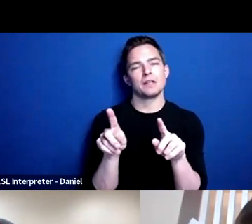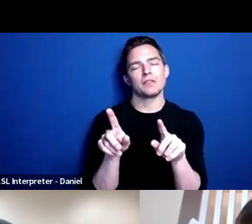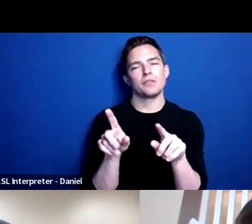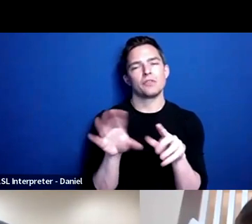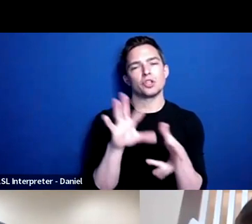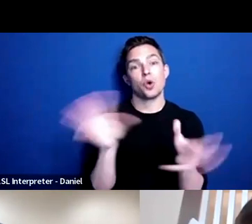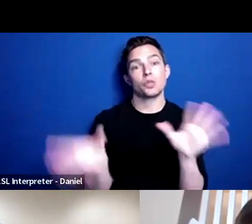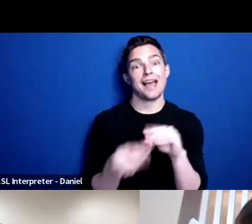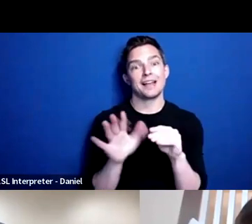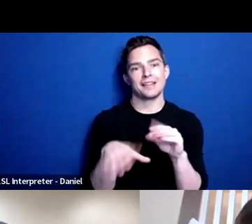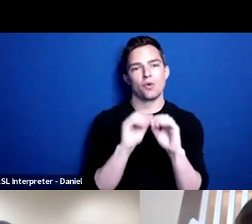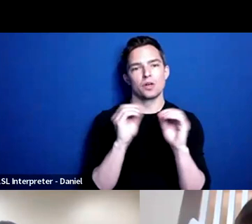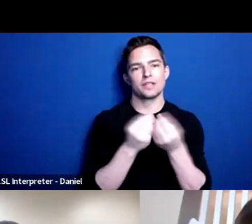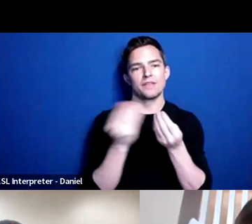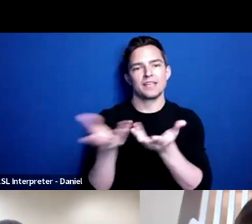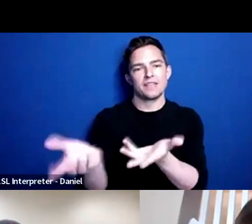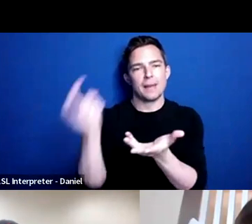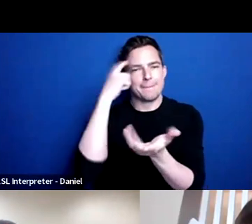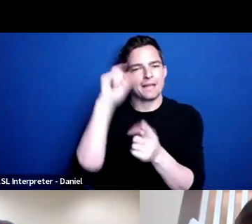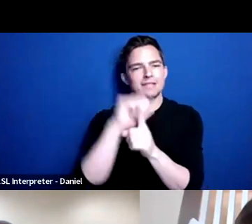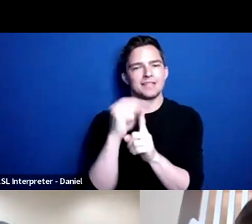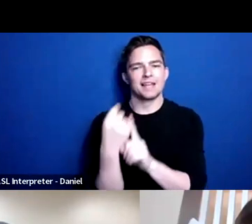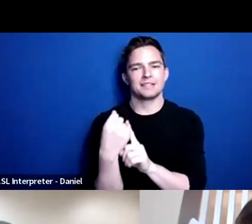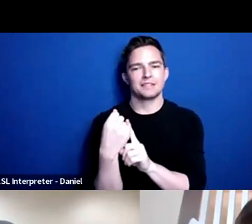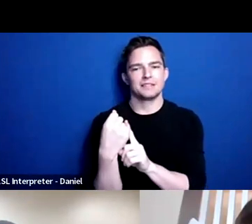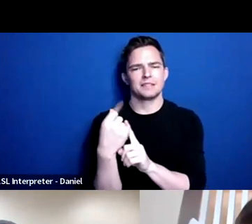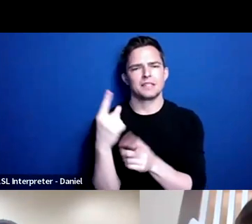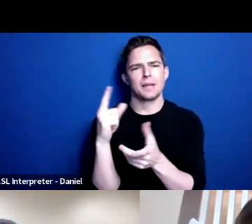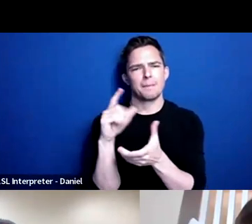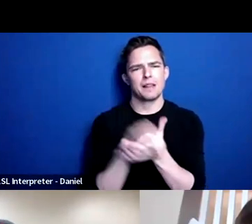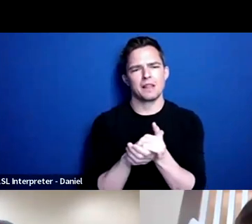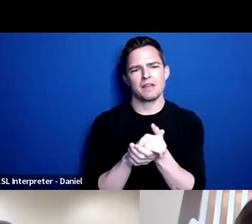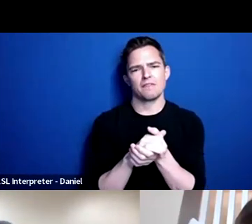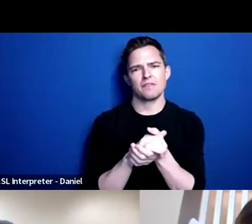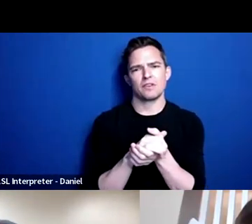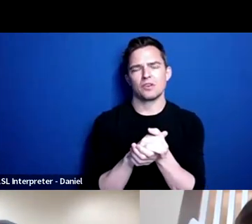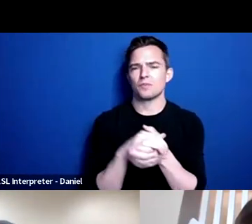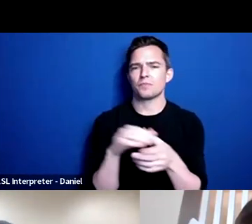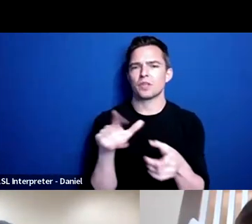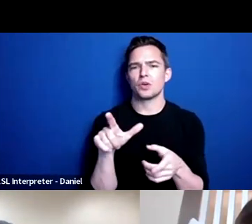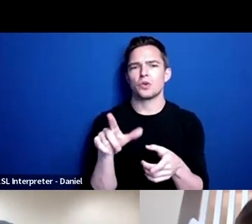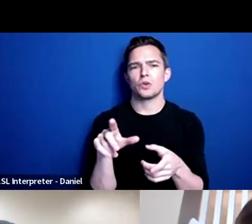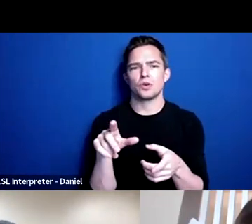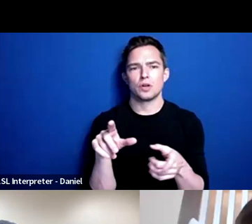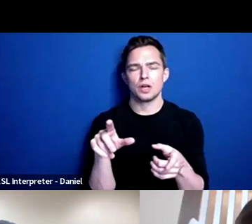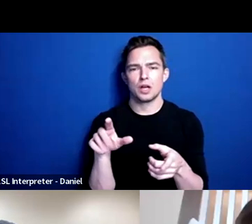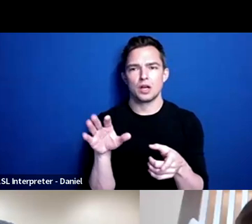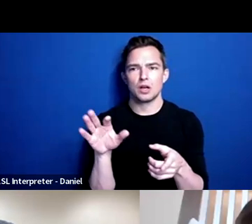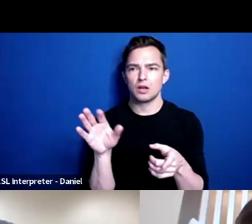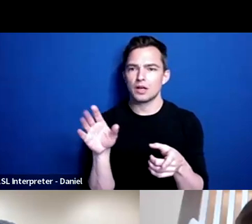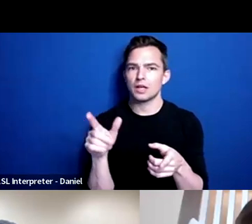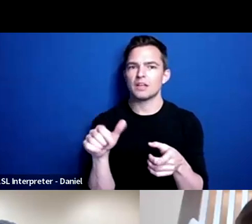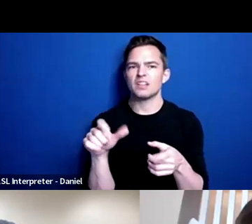organization, right? Of getting that mindset. And I believe Funmi talked a lot about that in the findings, and so did Lil when they talked